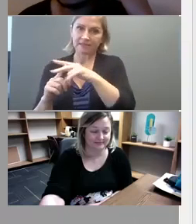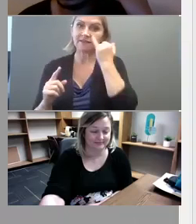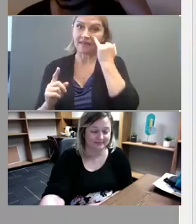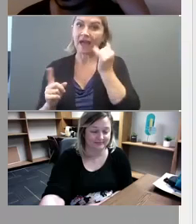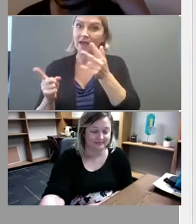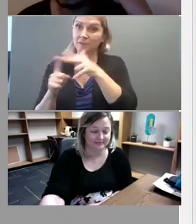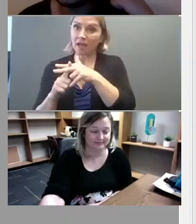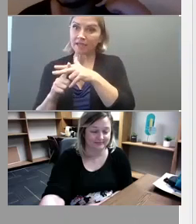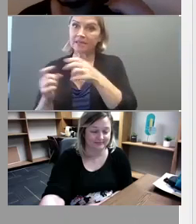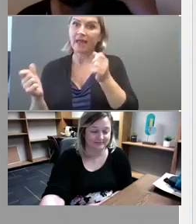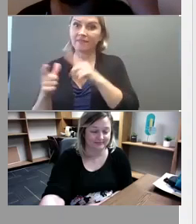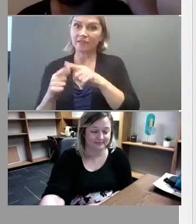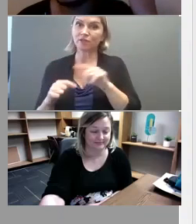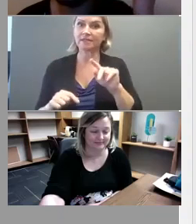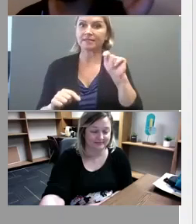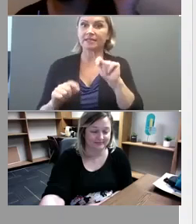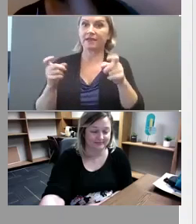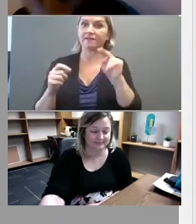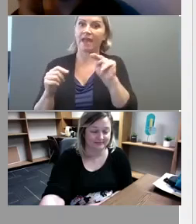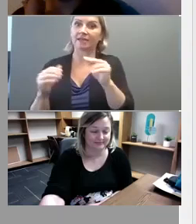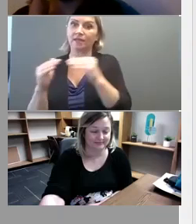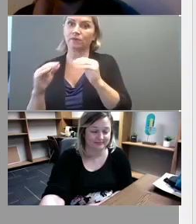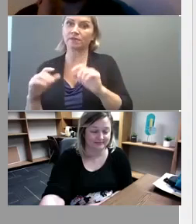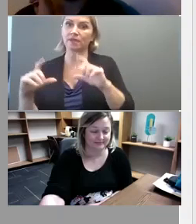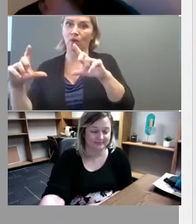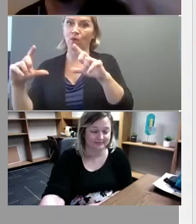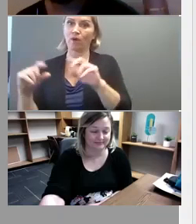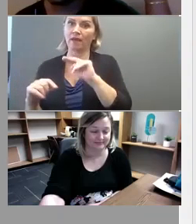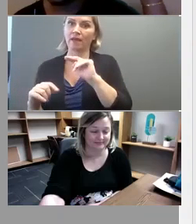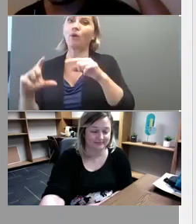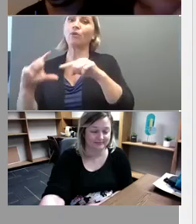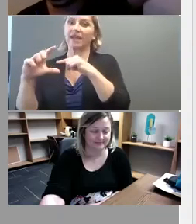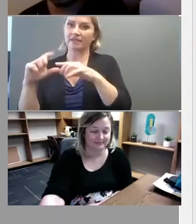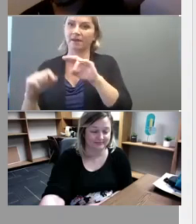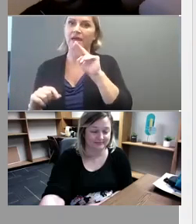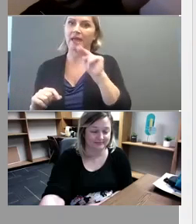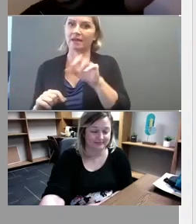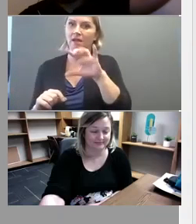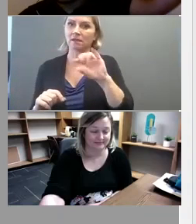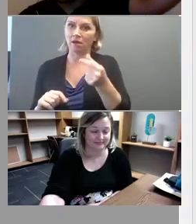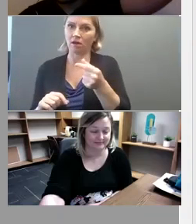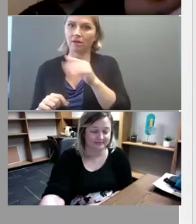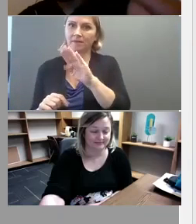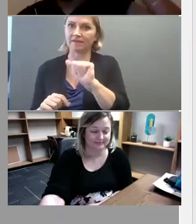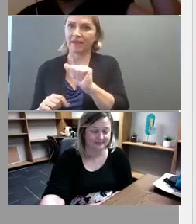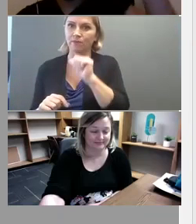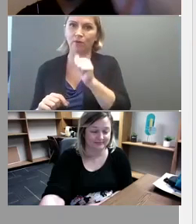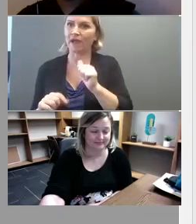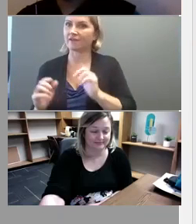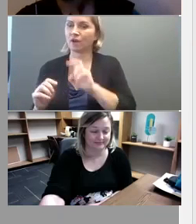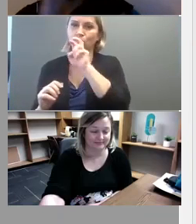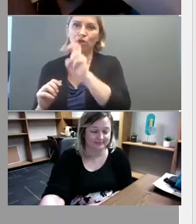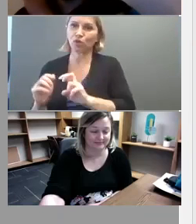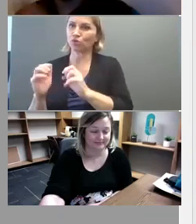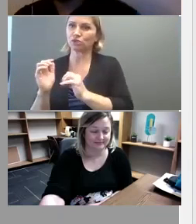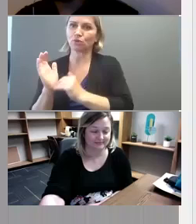we can say that t of n equals to theta of n log b a. We don't need to do any recursion trees. We don't need to care about anything else. We can